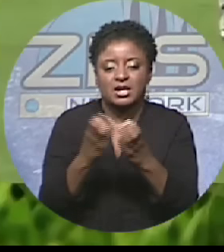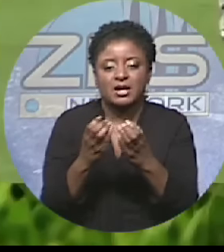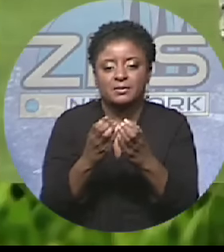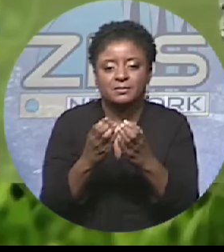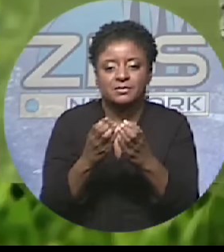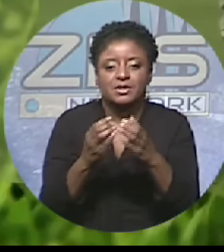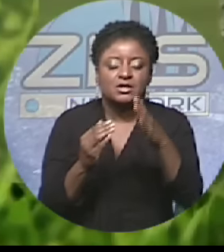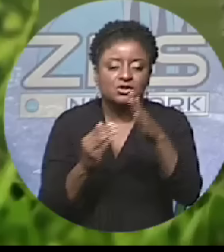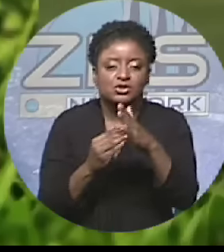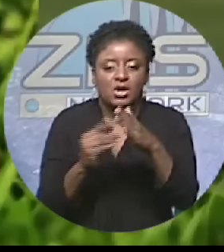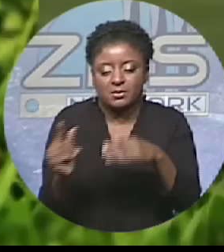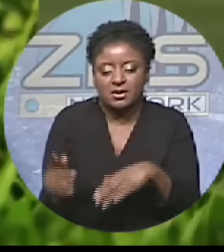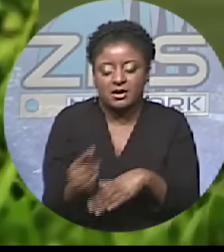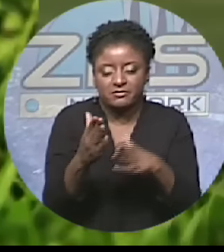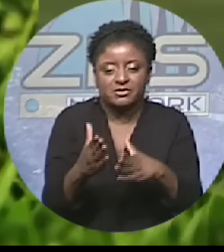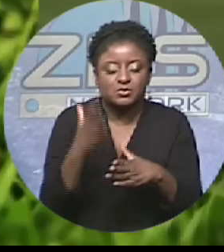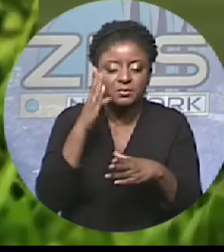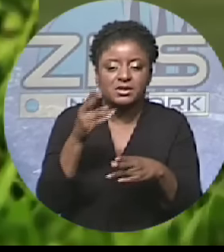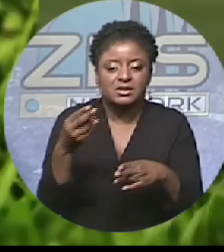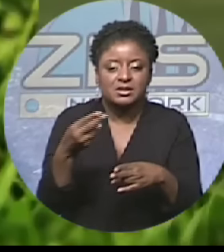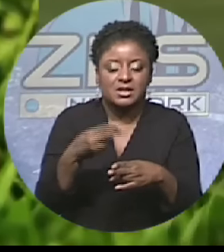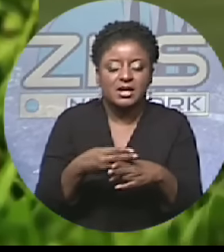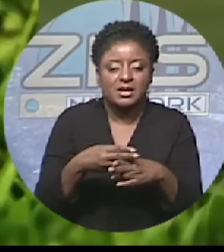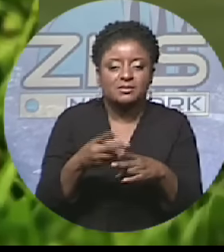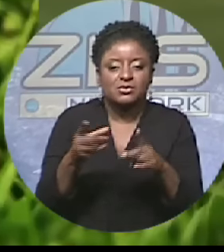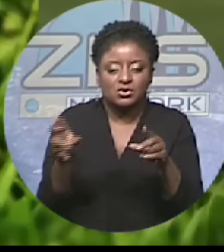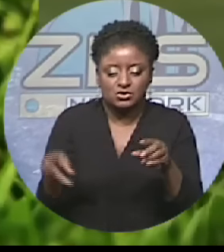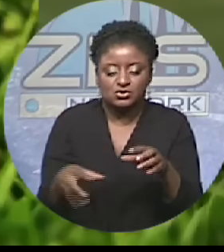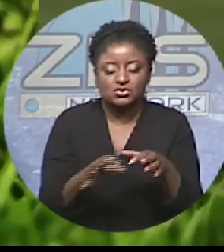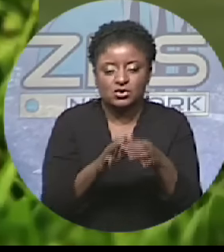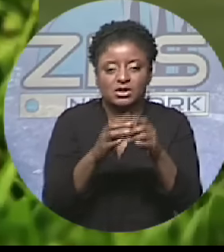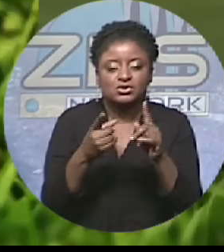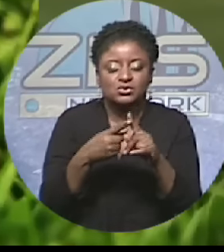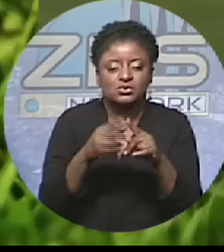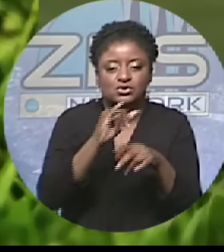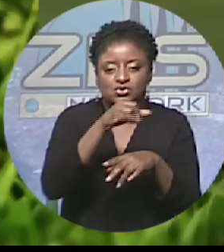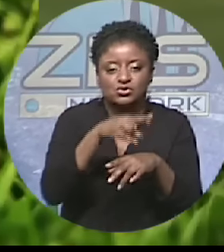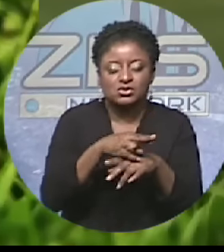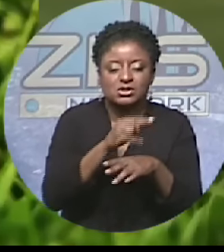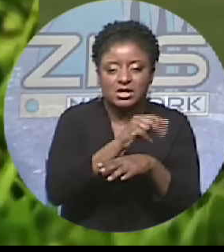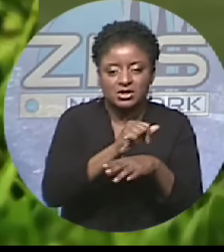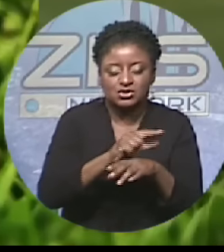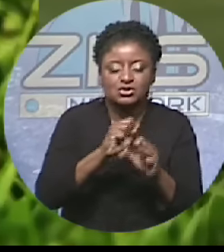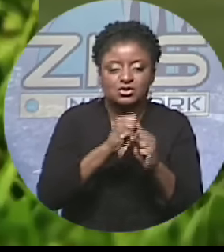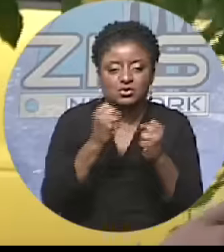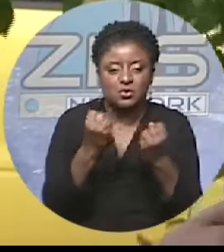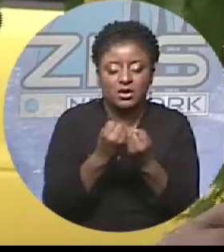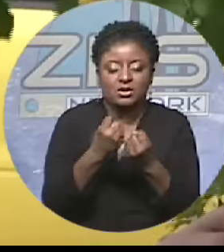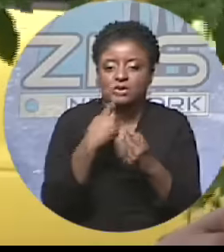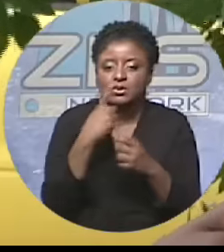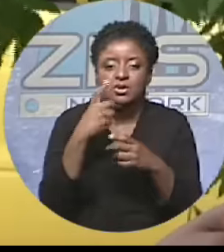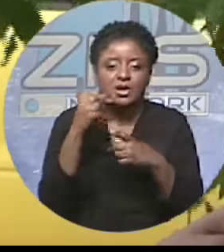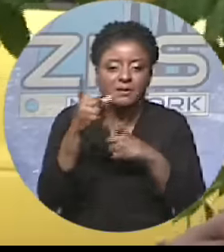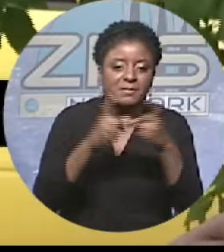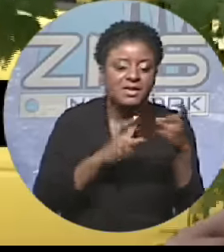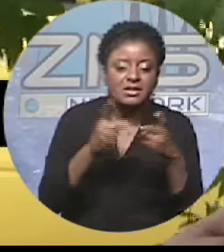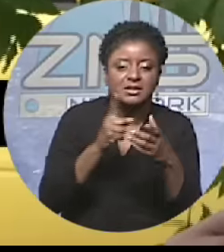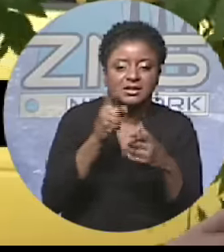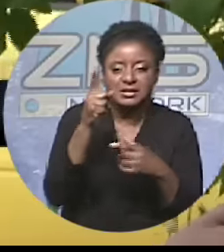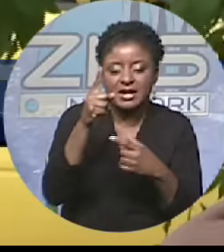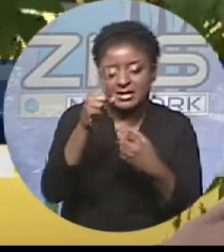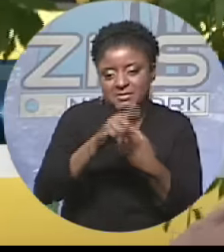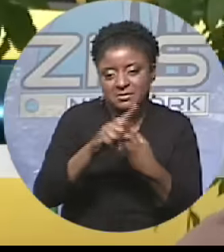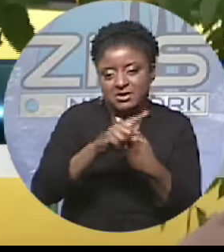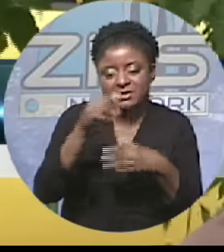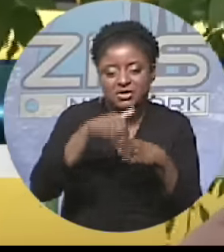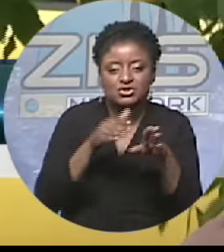this event will be named to the Junior National squad that will compete in Jamaica next month. We have a lot of juniors who are coming to participate